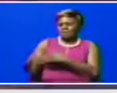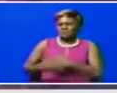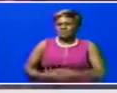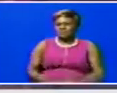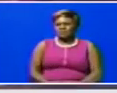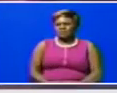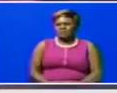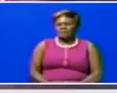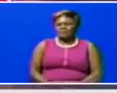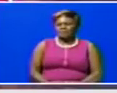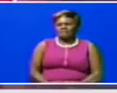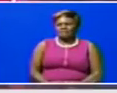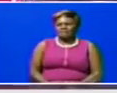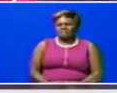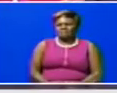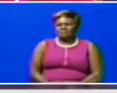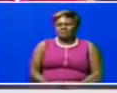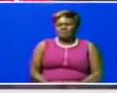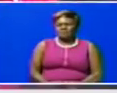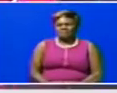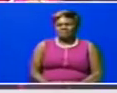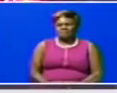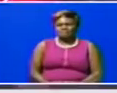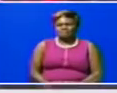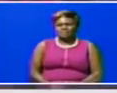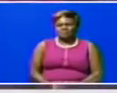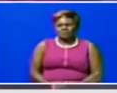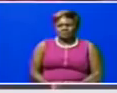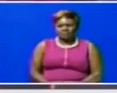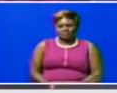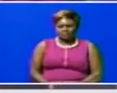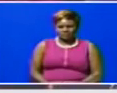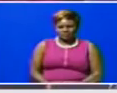Amiri Jeshi Mkuu wa Majeshi yote ya Ulinzi ya Kenya.